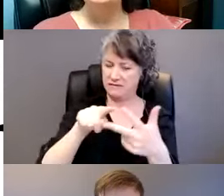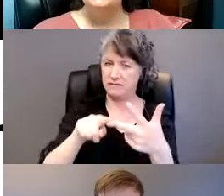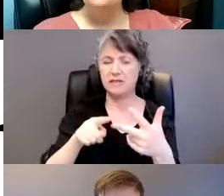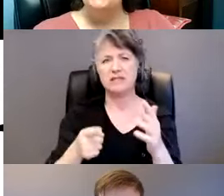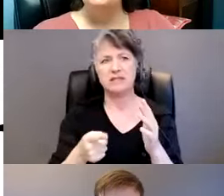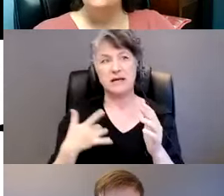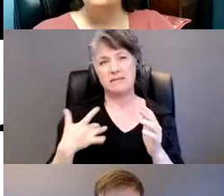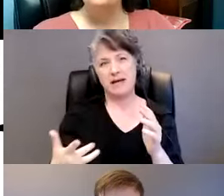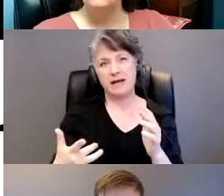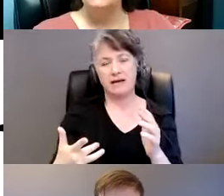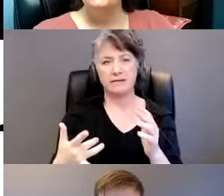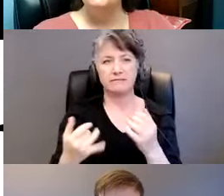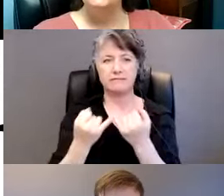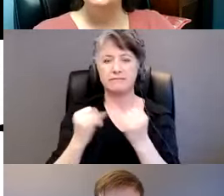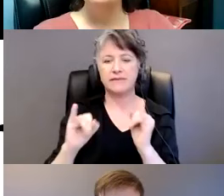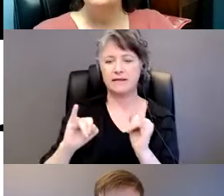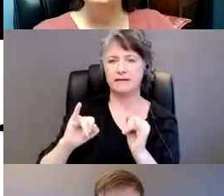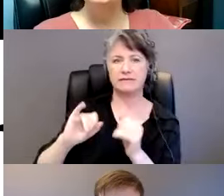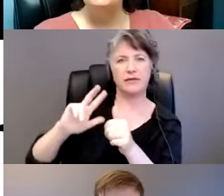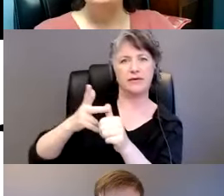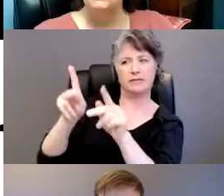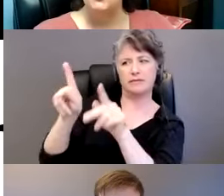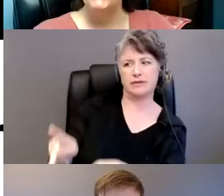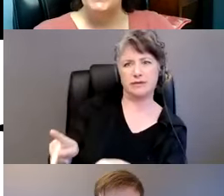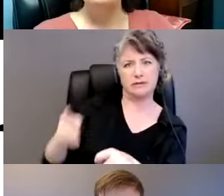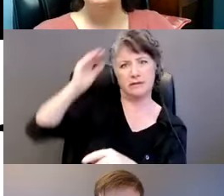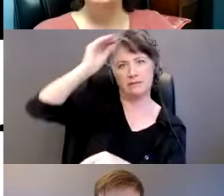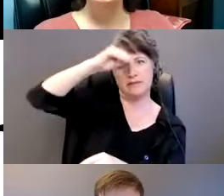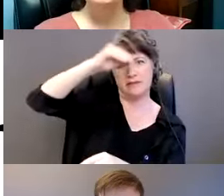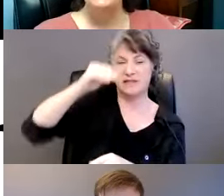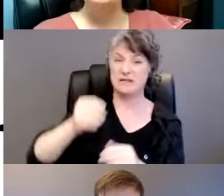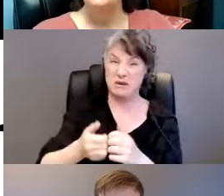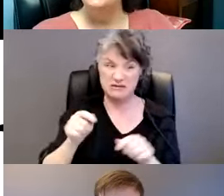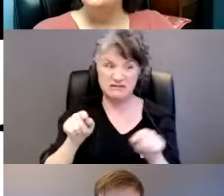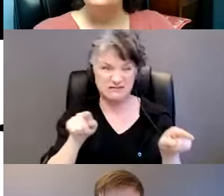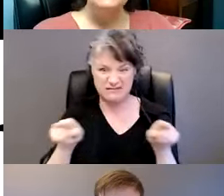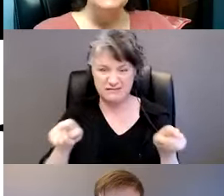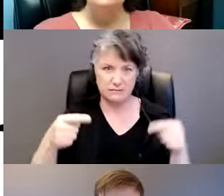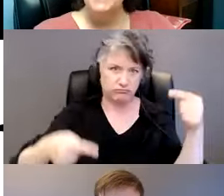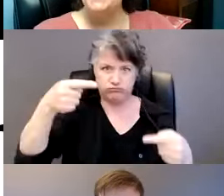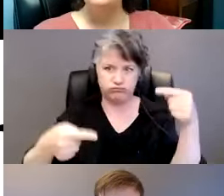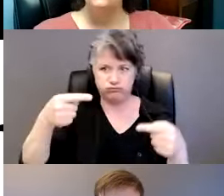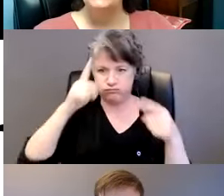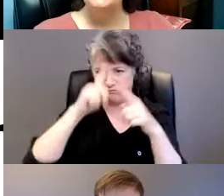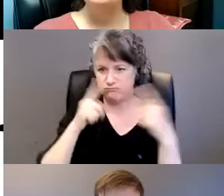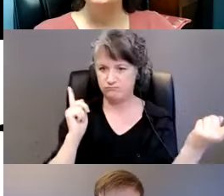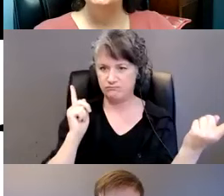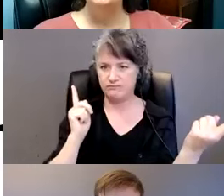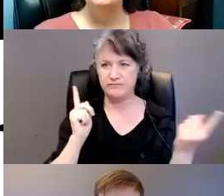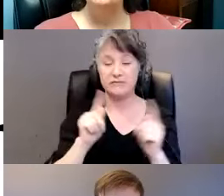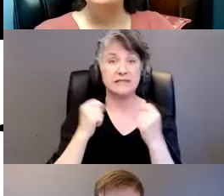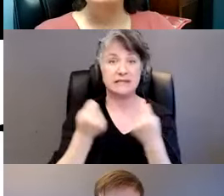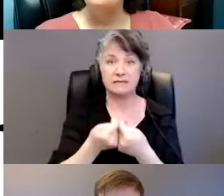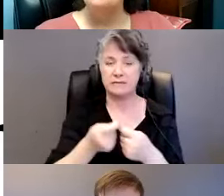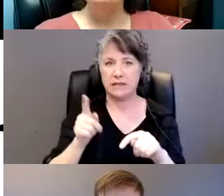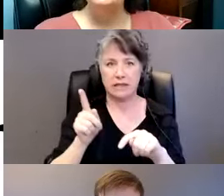be an independent third-party opinion. So mostly where people are arguing, mostly if the team can't quite come to an